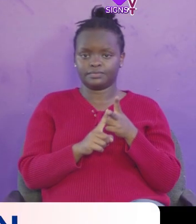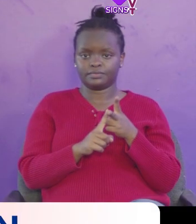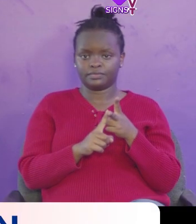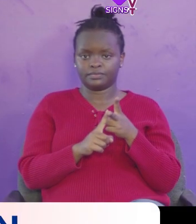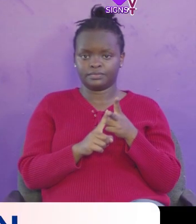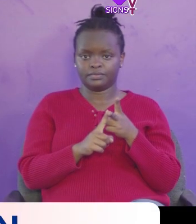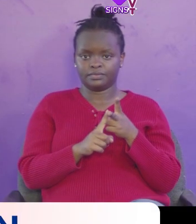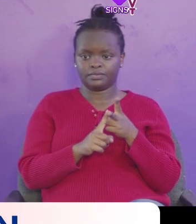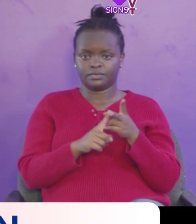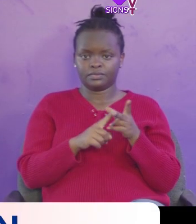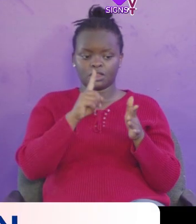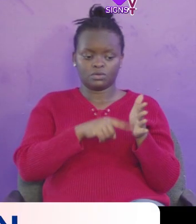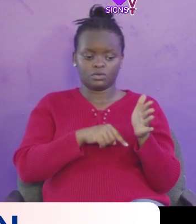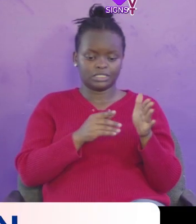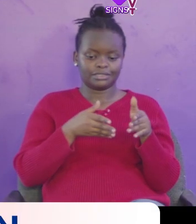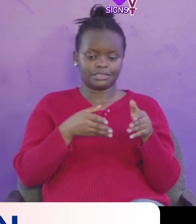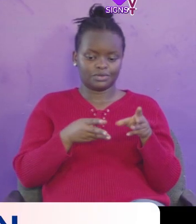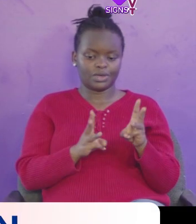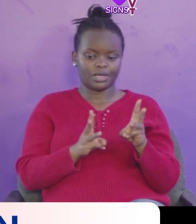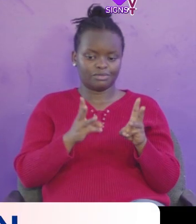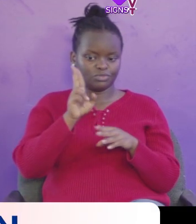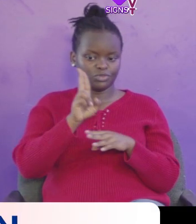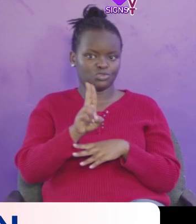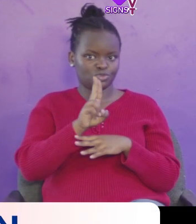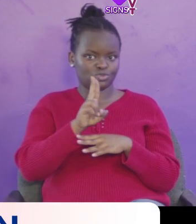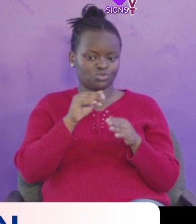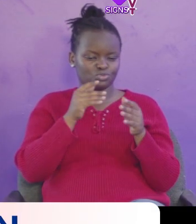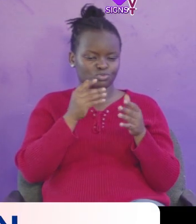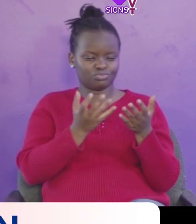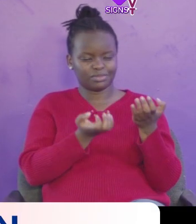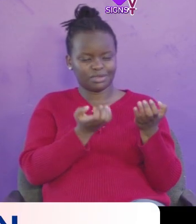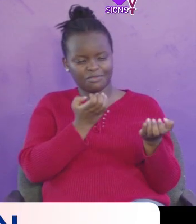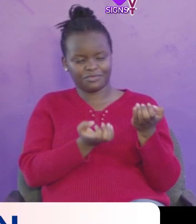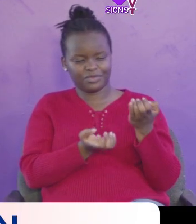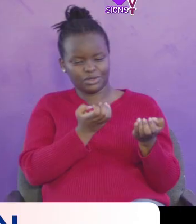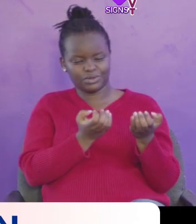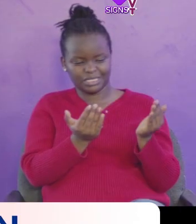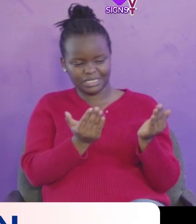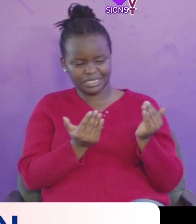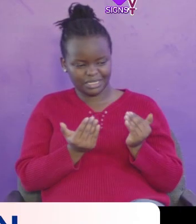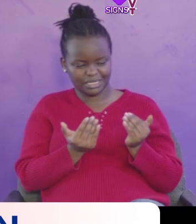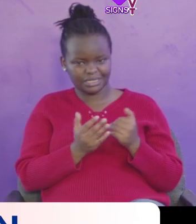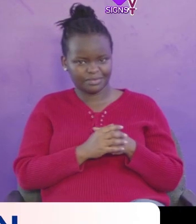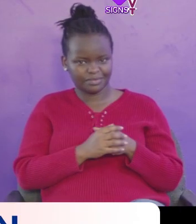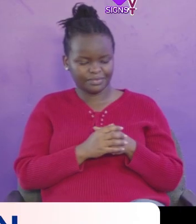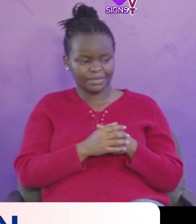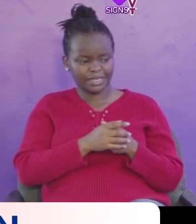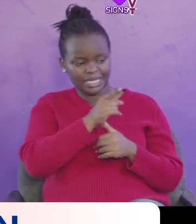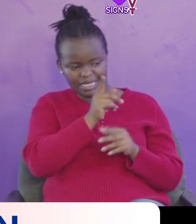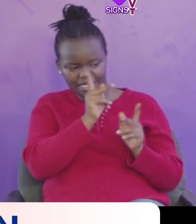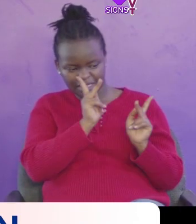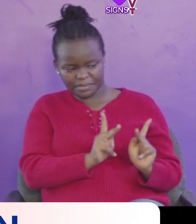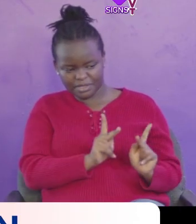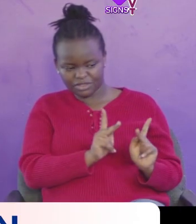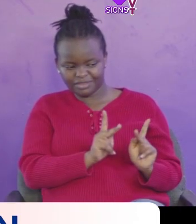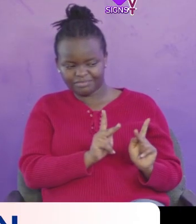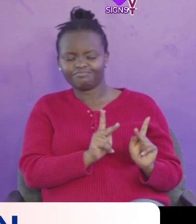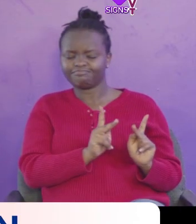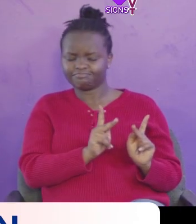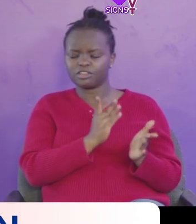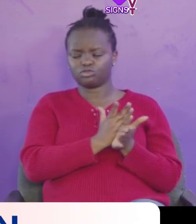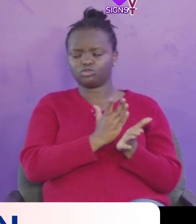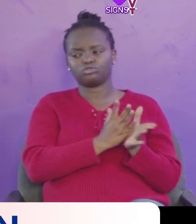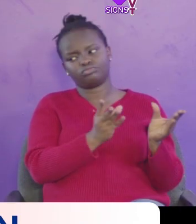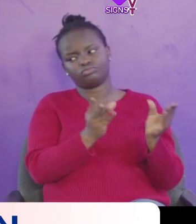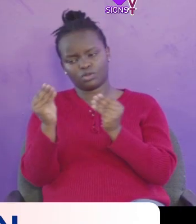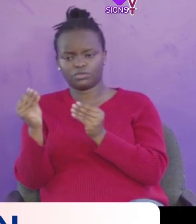what is the criteria being used to assess the need, to do the need assessment that this Dalmas really deserves an